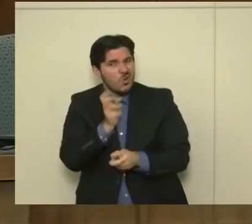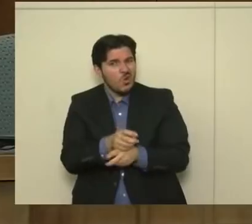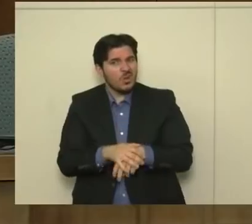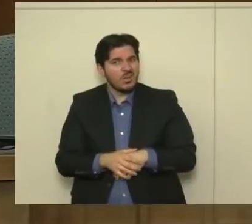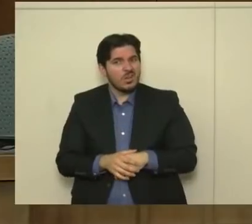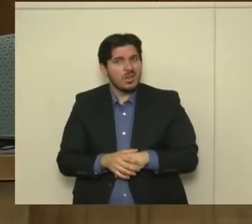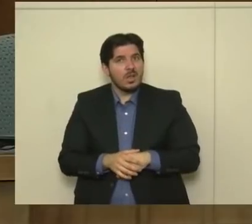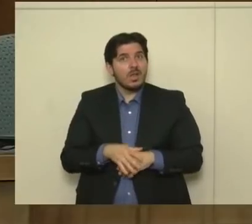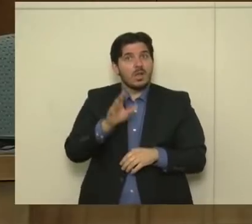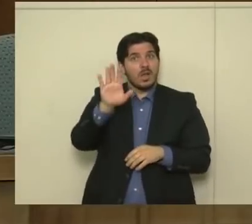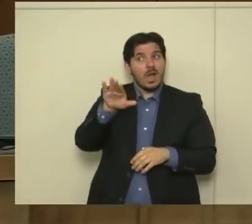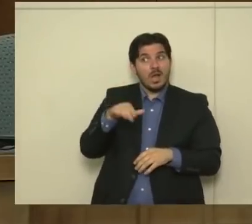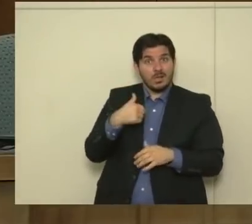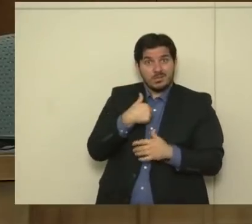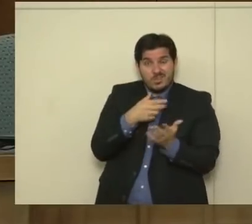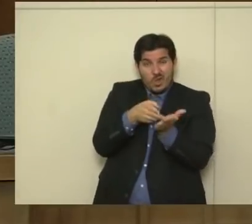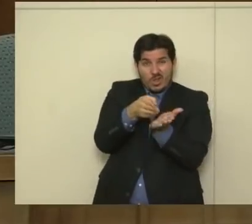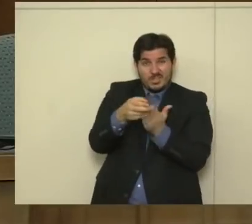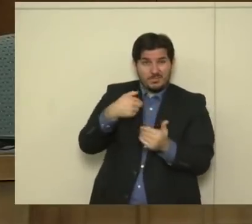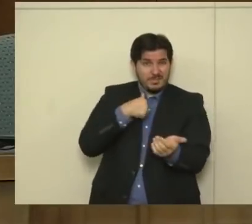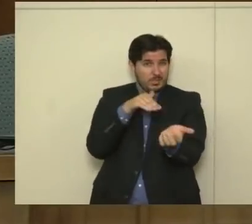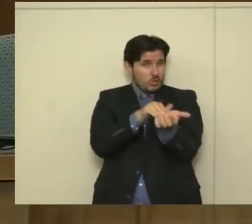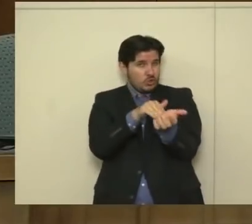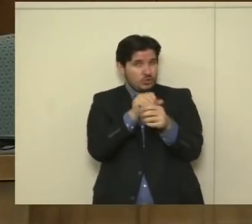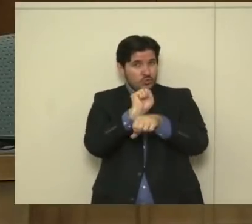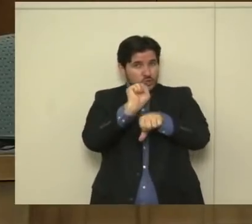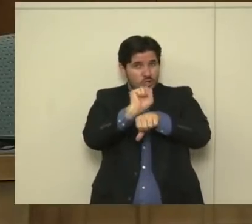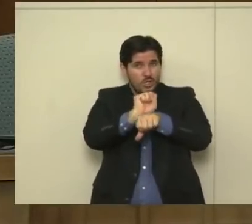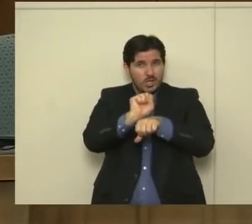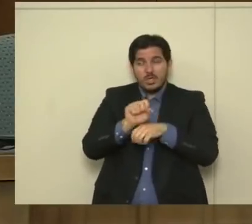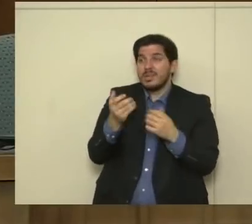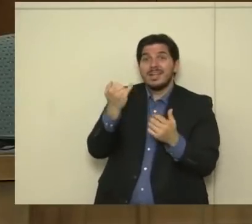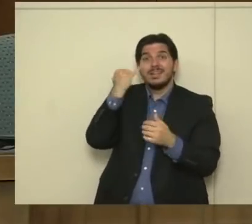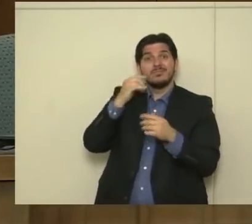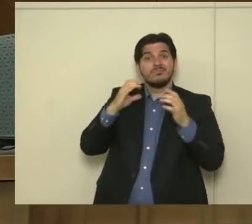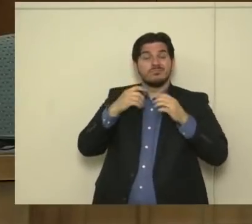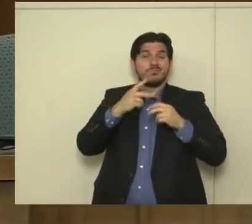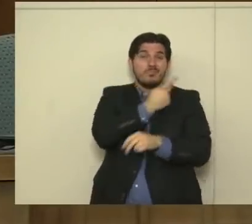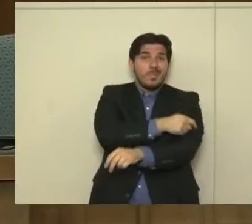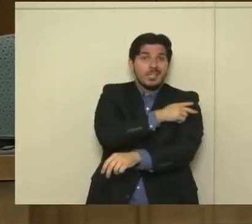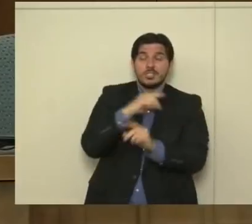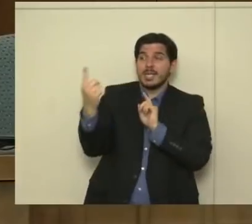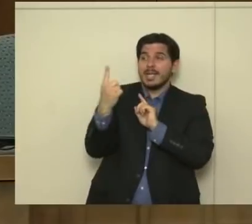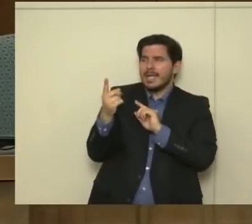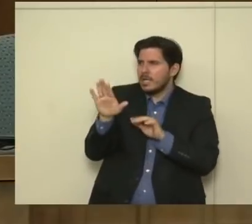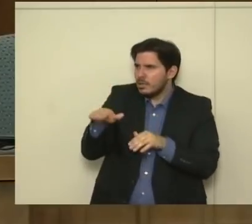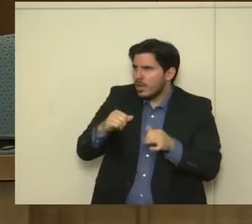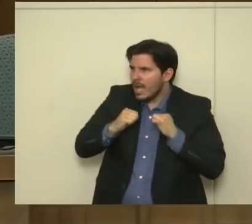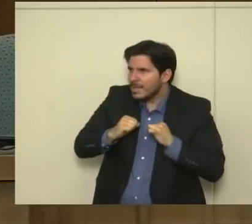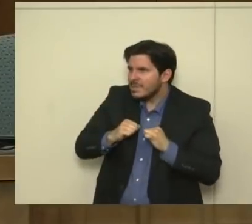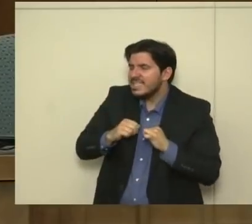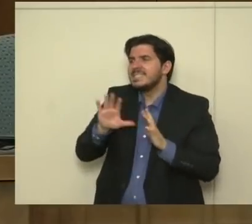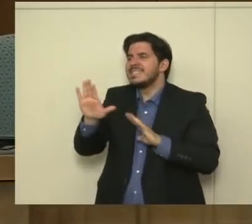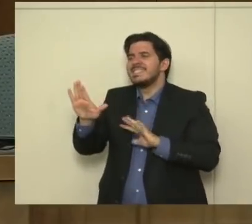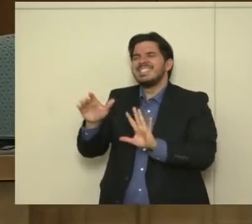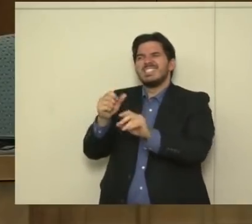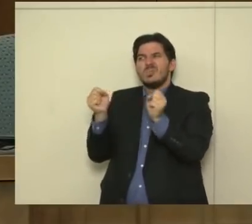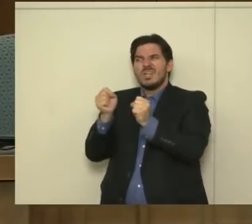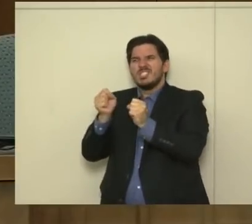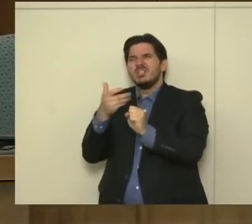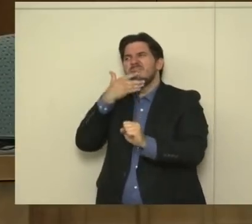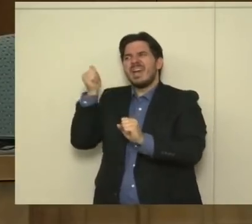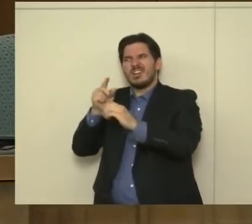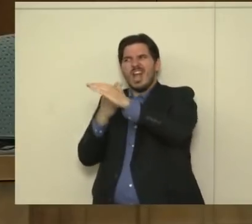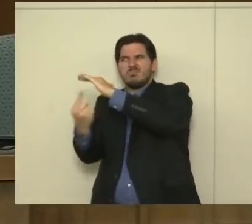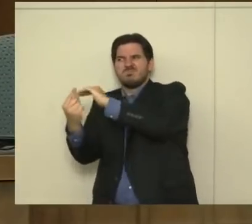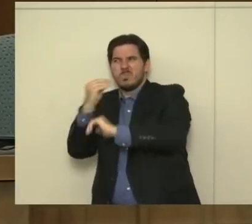them to self-quarantine for 3 months during the winter months to protect themselves from infections. On the good side, mobility is lower